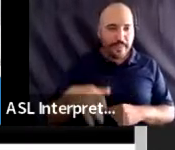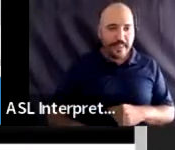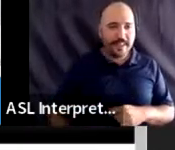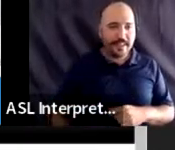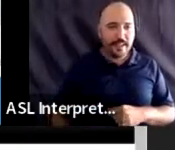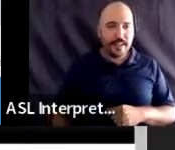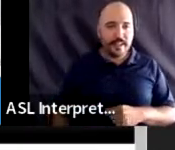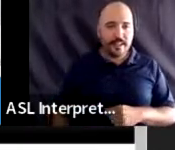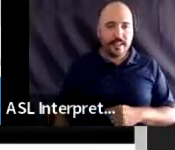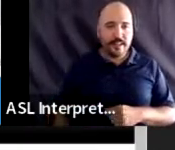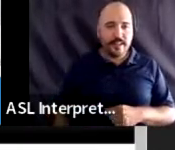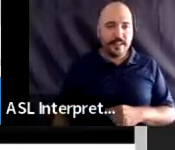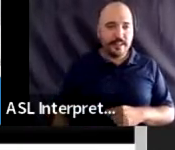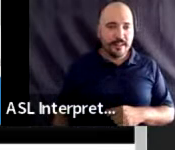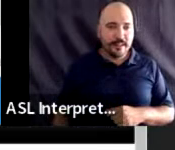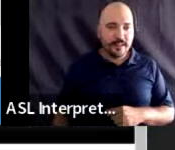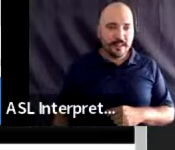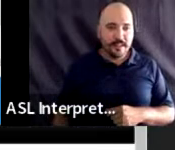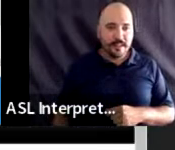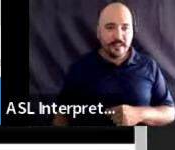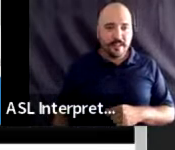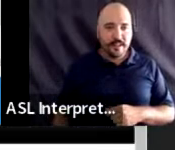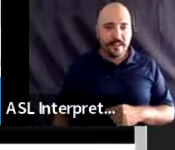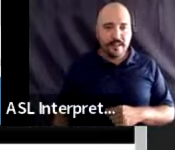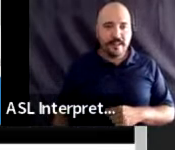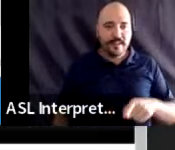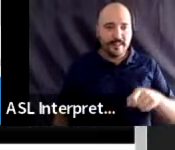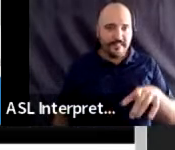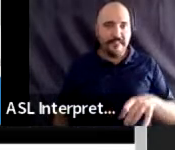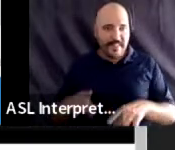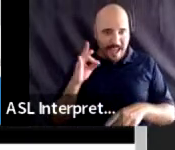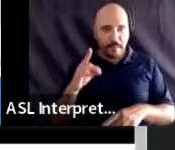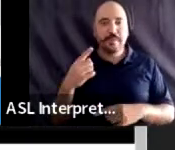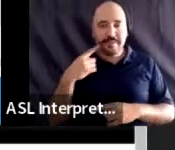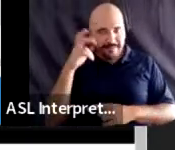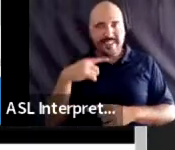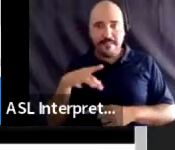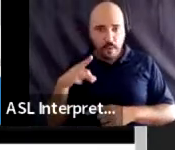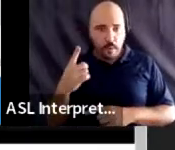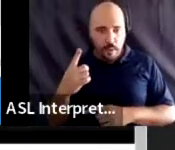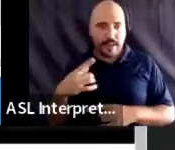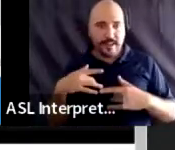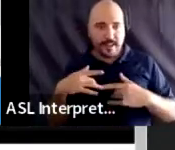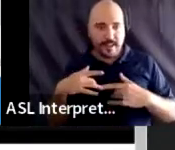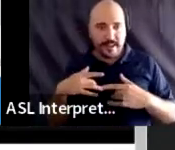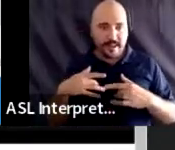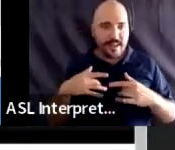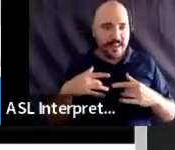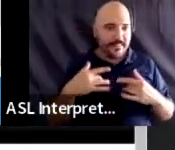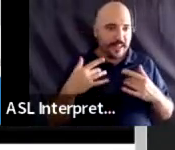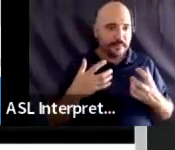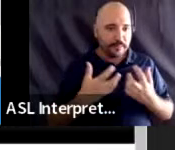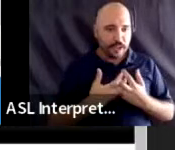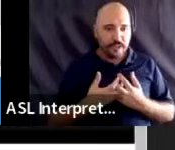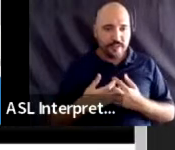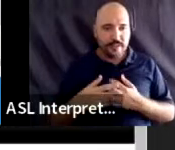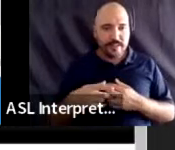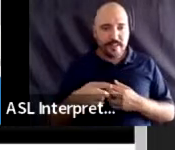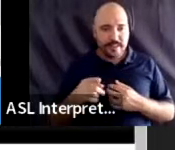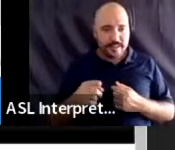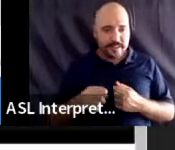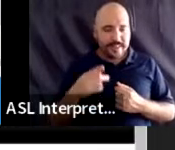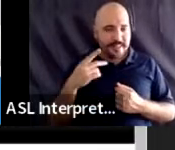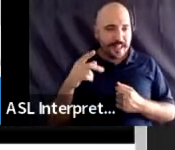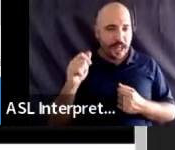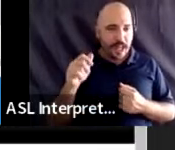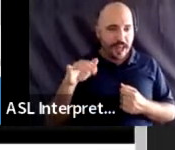write CXO. COOK. Okay. Found 1 events matching who. Found 1 events matching cook. And you see the ARIA live there. So it could be